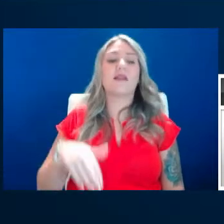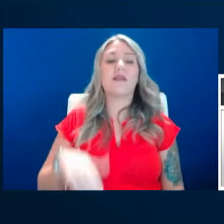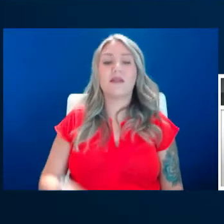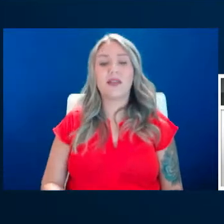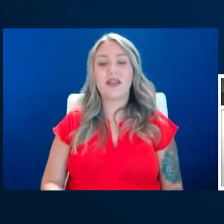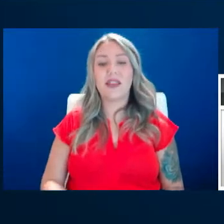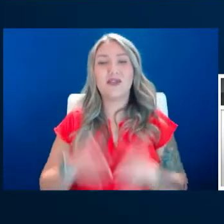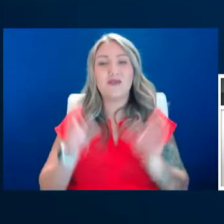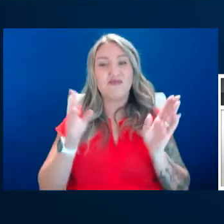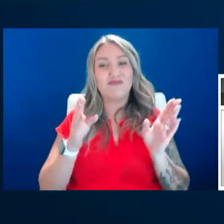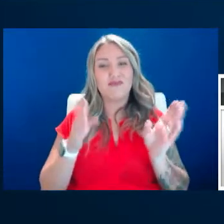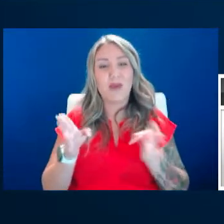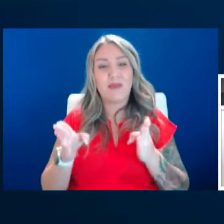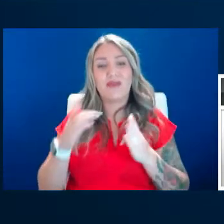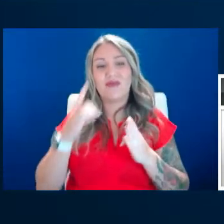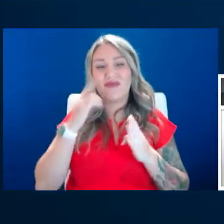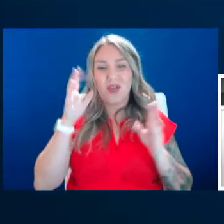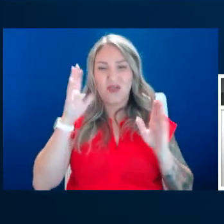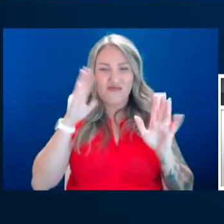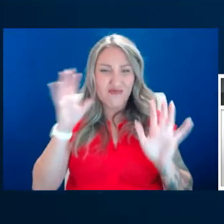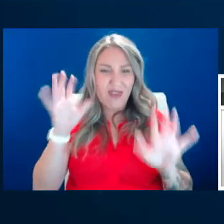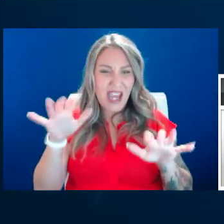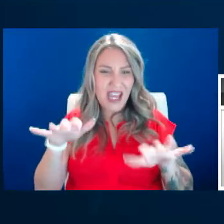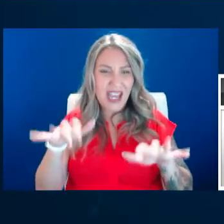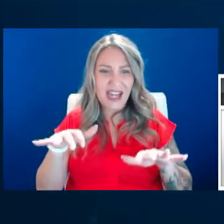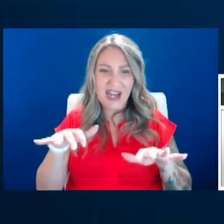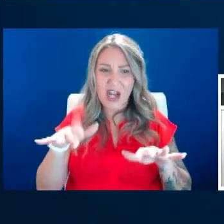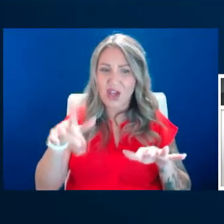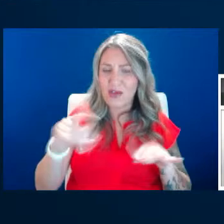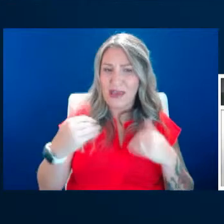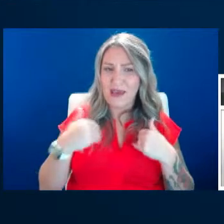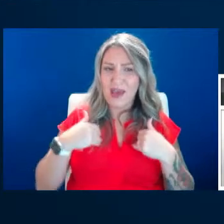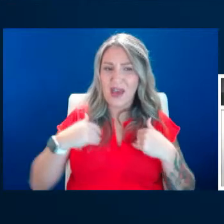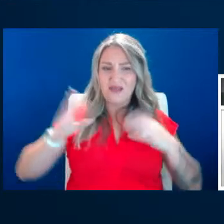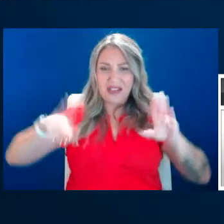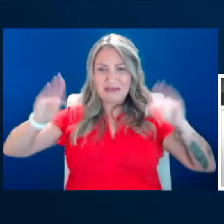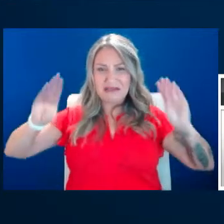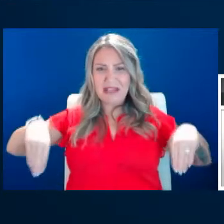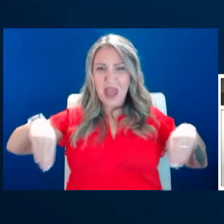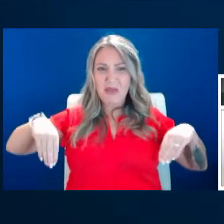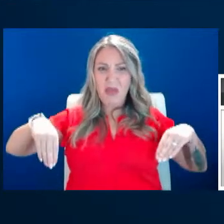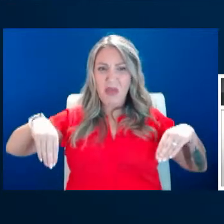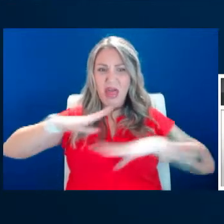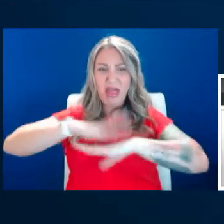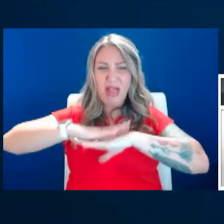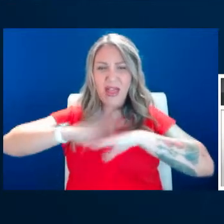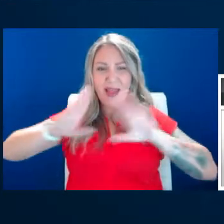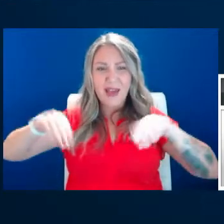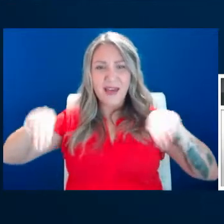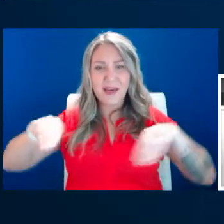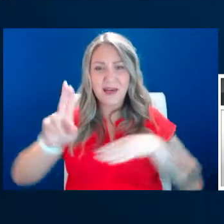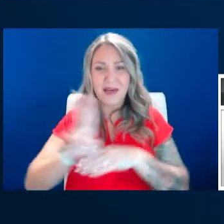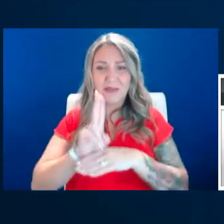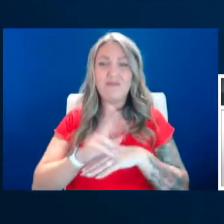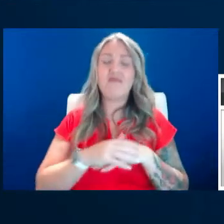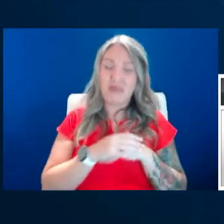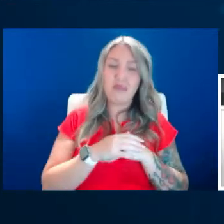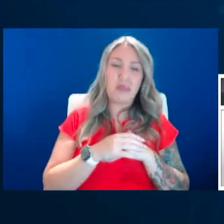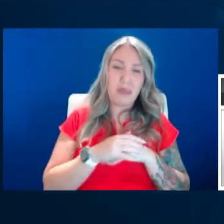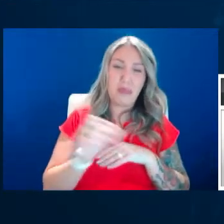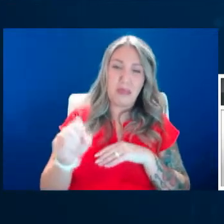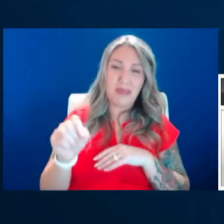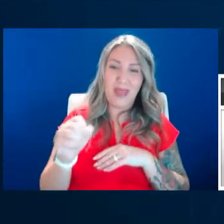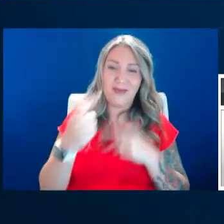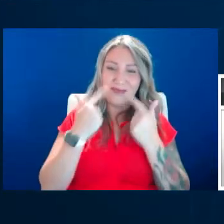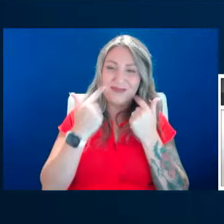think. Okay, are they putting tablecloths? They're using tablecloths and they're getting... I think